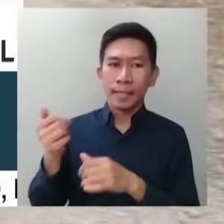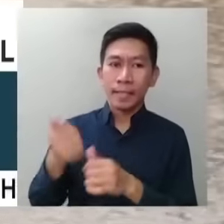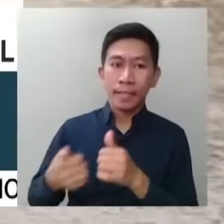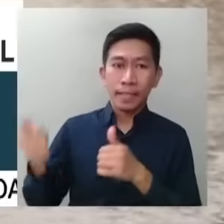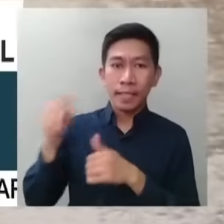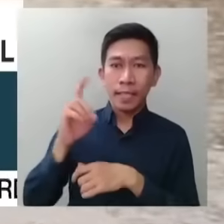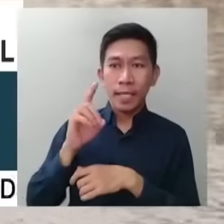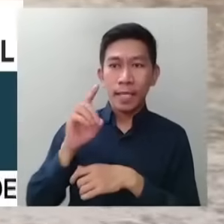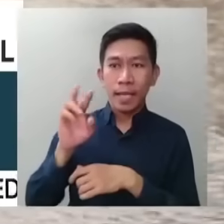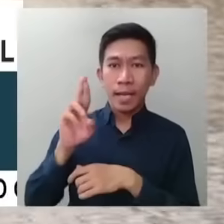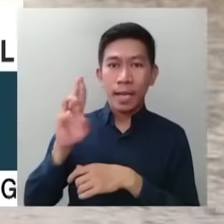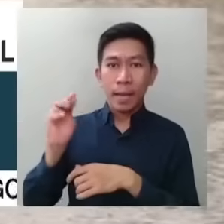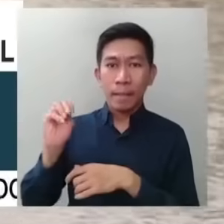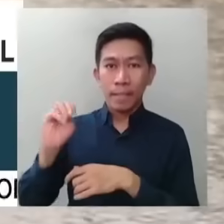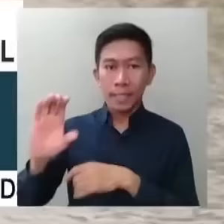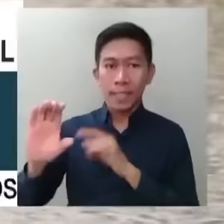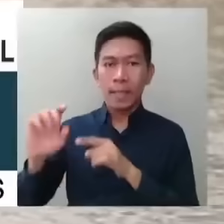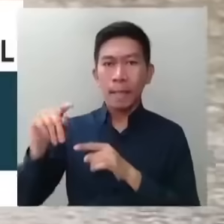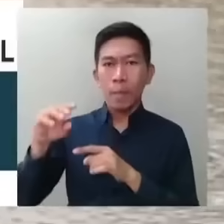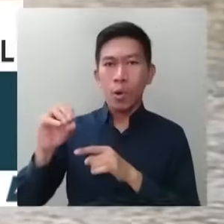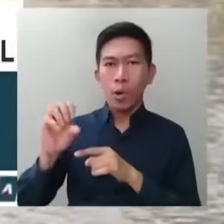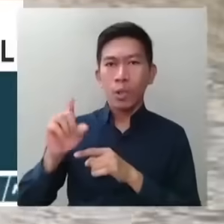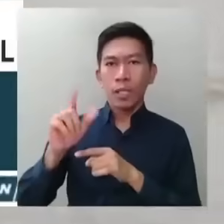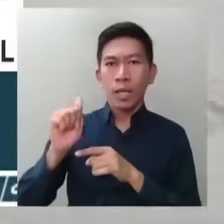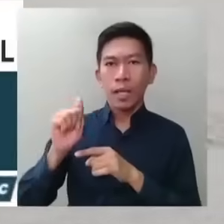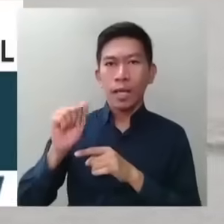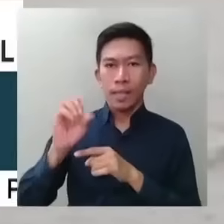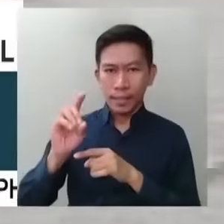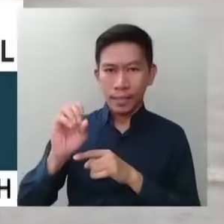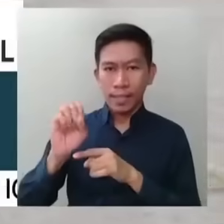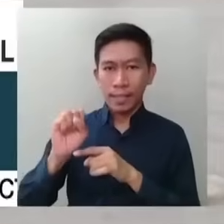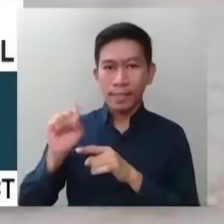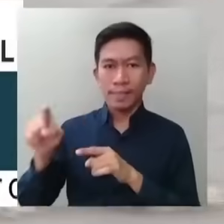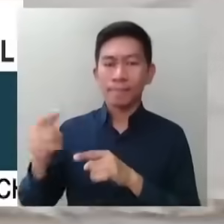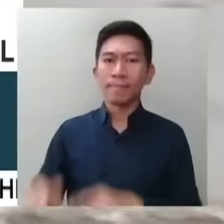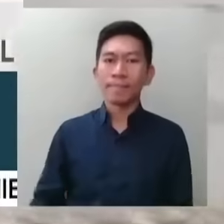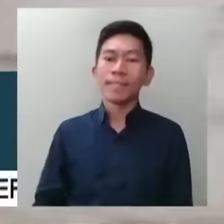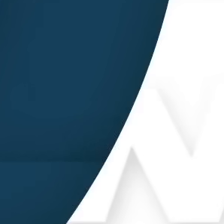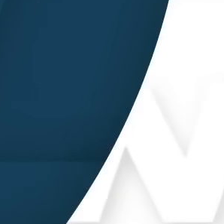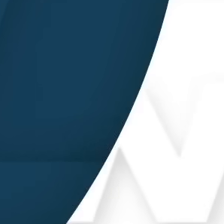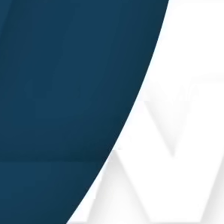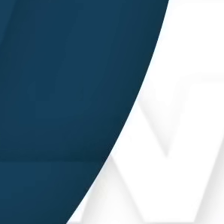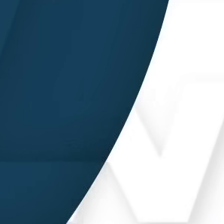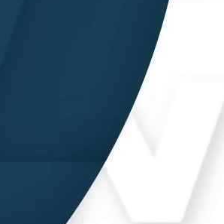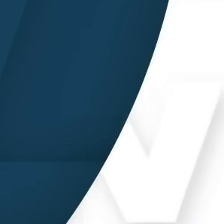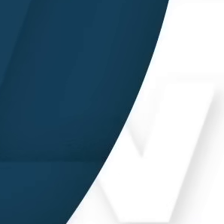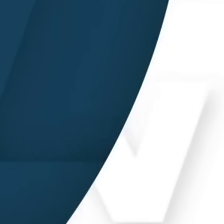Management Council, thanks again for joining us this noon. Thank you, Carmina. Good afternoon. Take care.